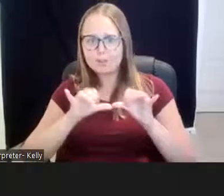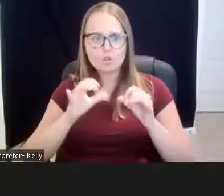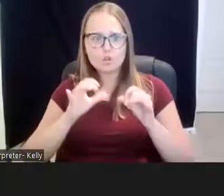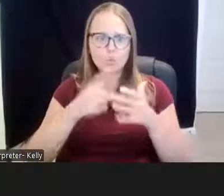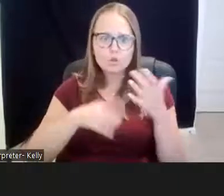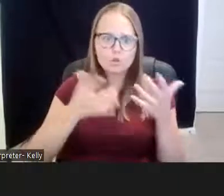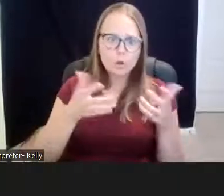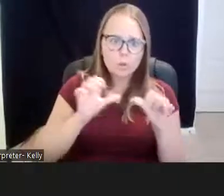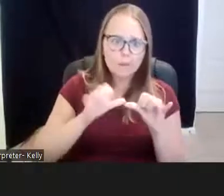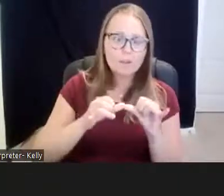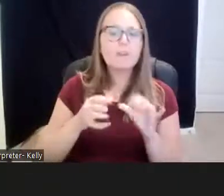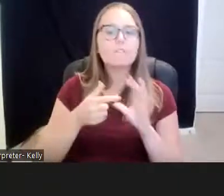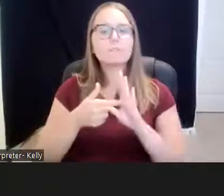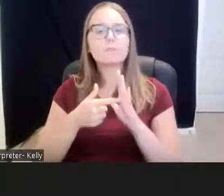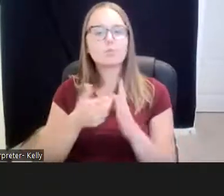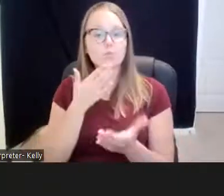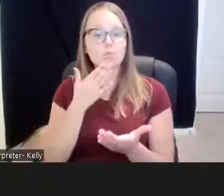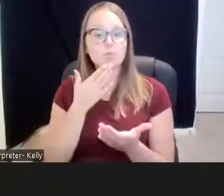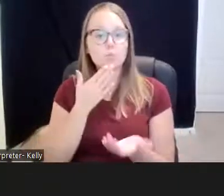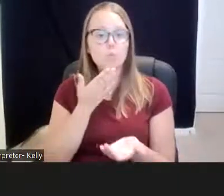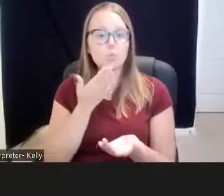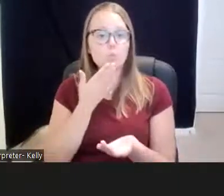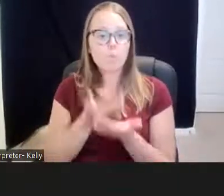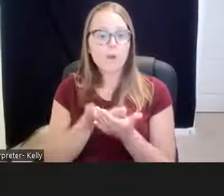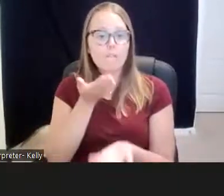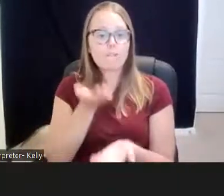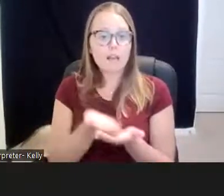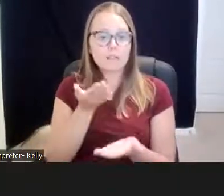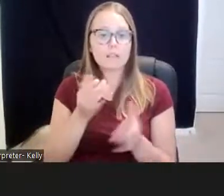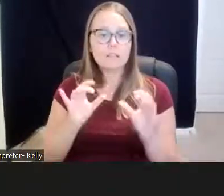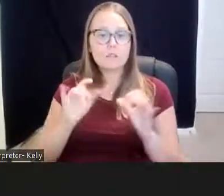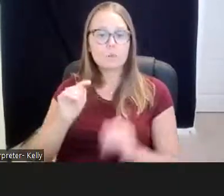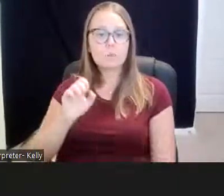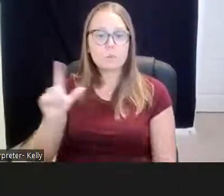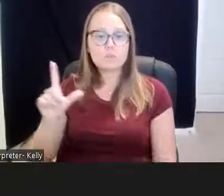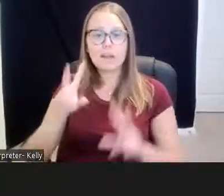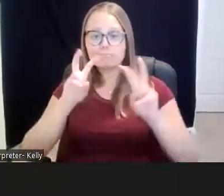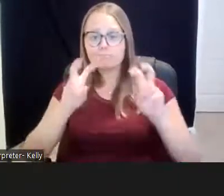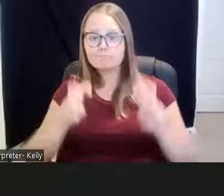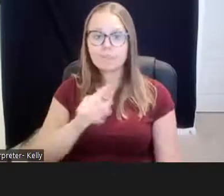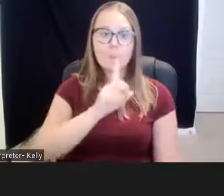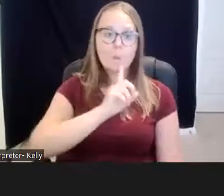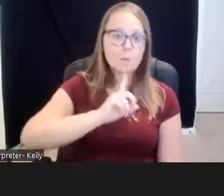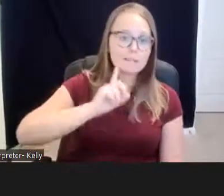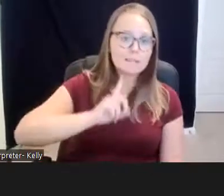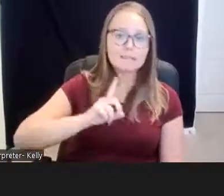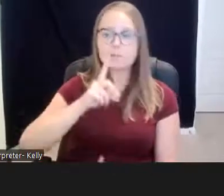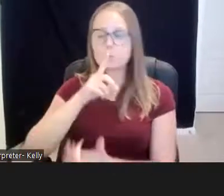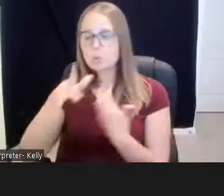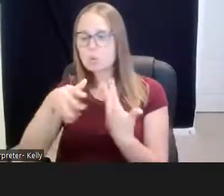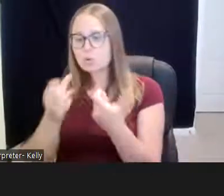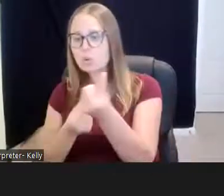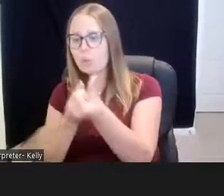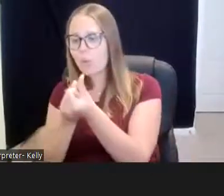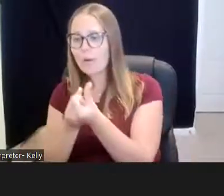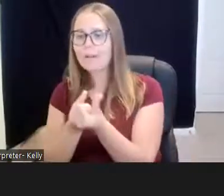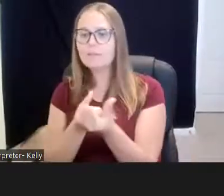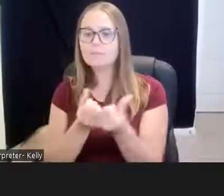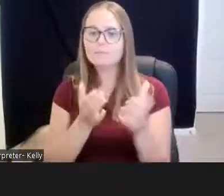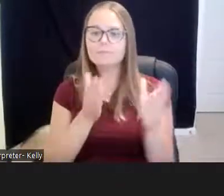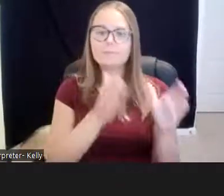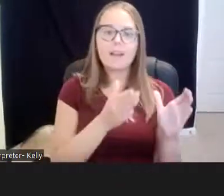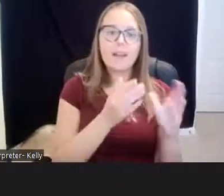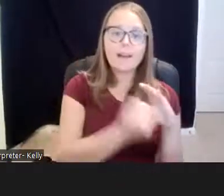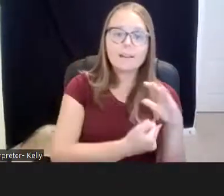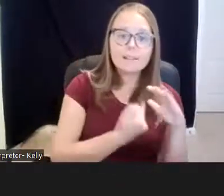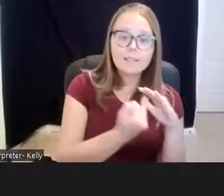for instance, there are well-validated tools that assess loneliness, some that assess social support, some that assess social